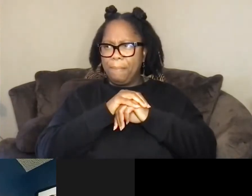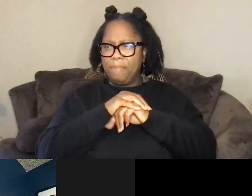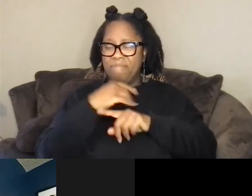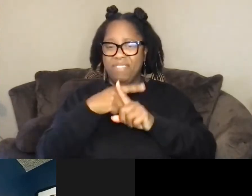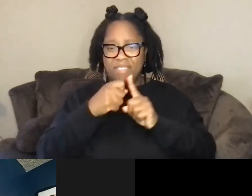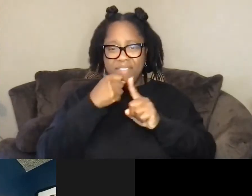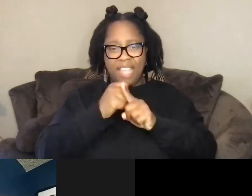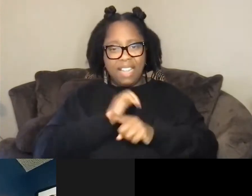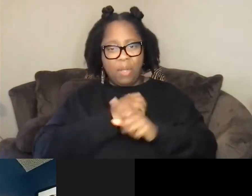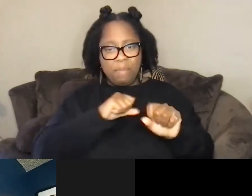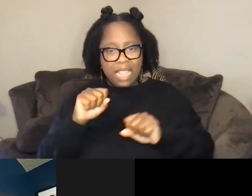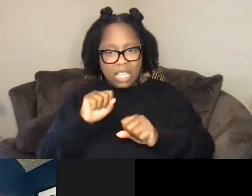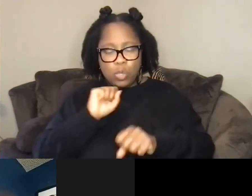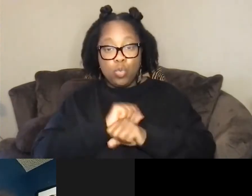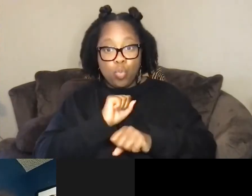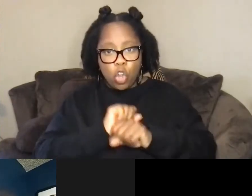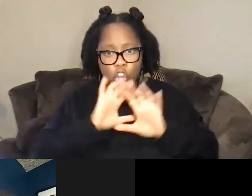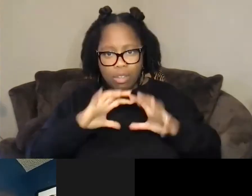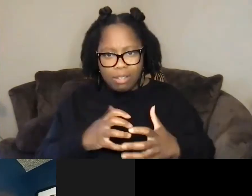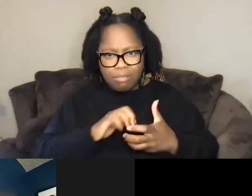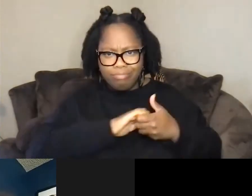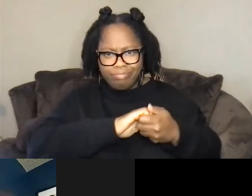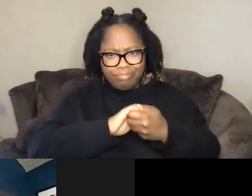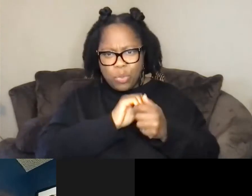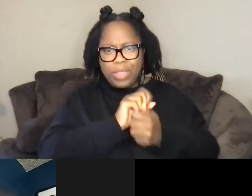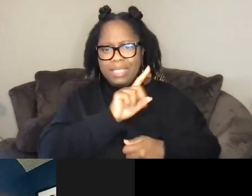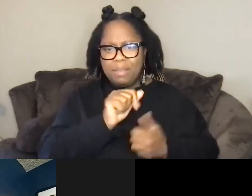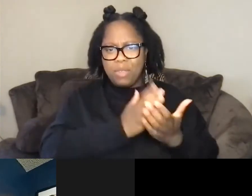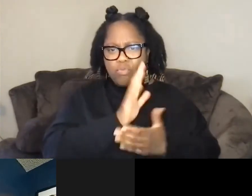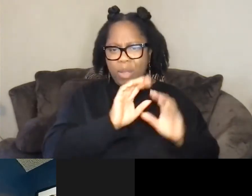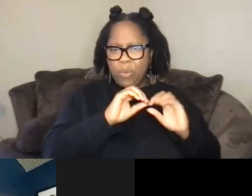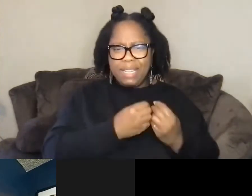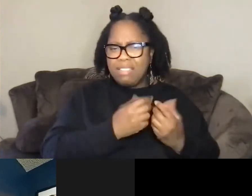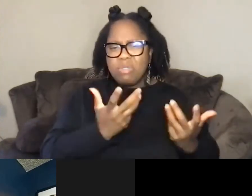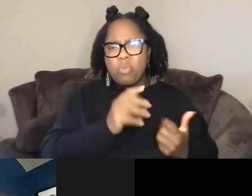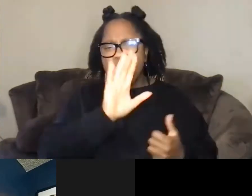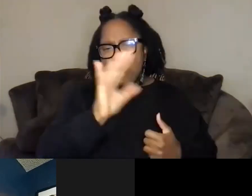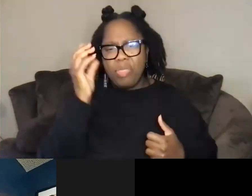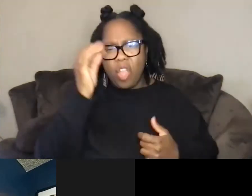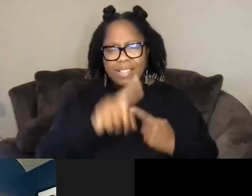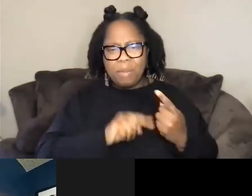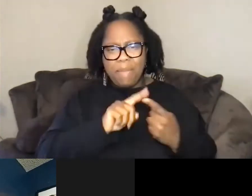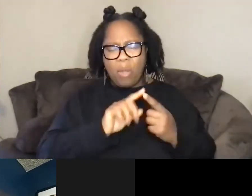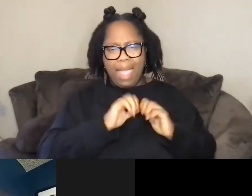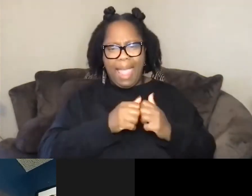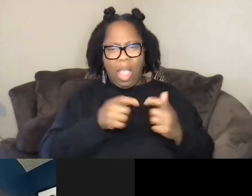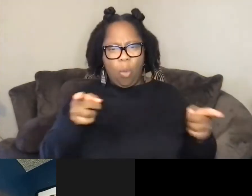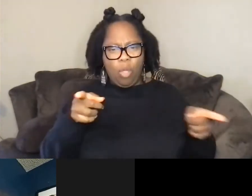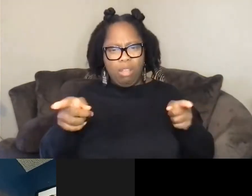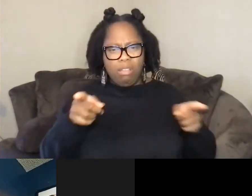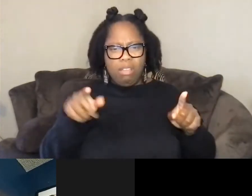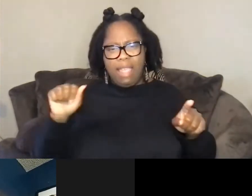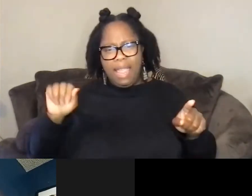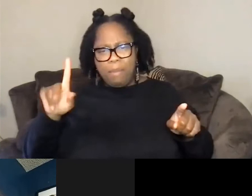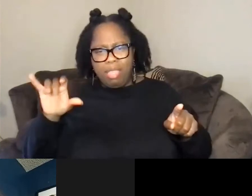to work as a team with disability rights organizations and stuff? Just what are your thoughts on how those things go together, the ableism